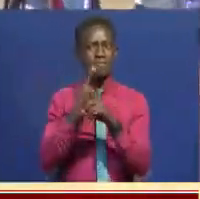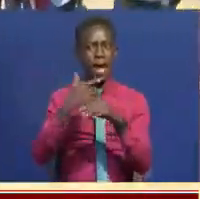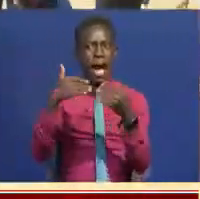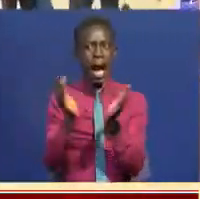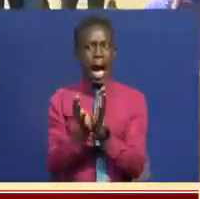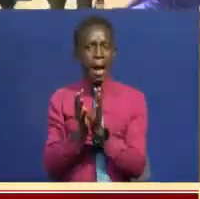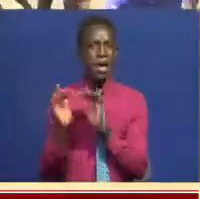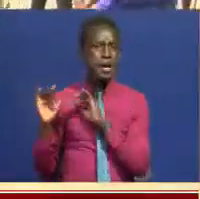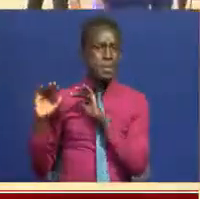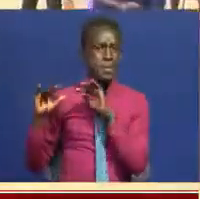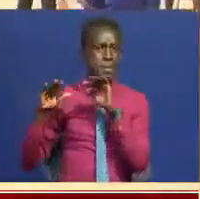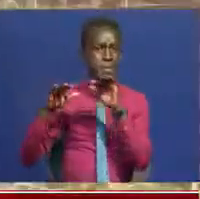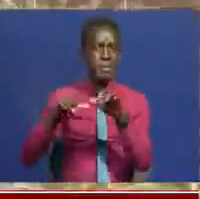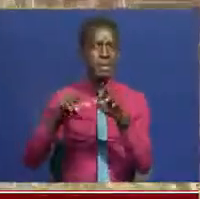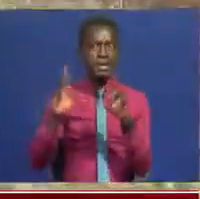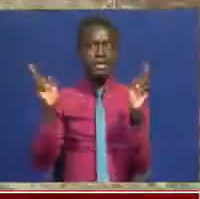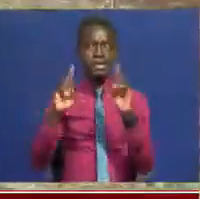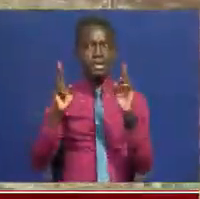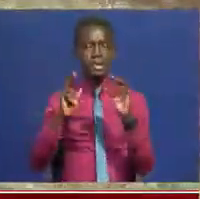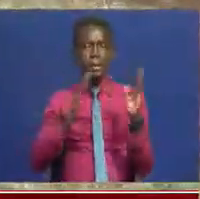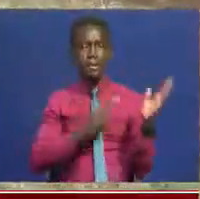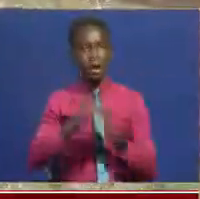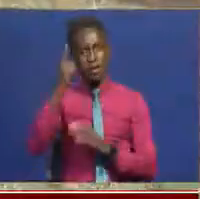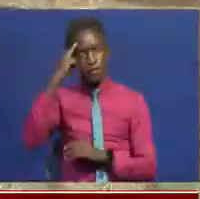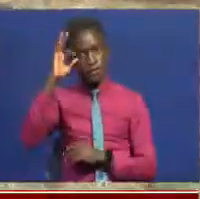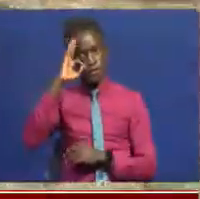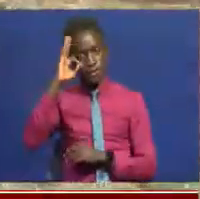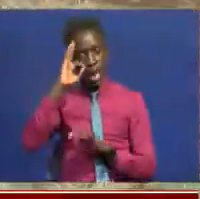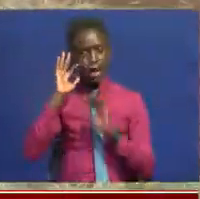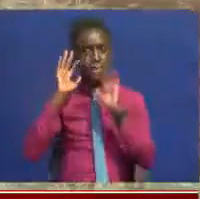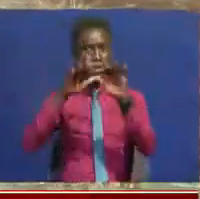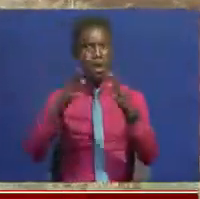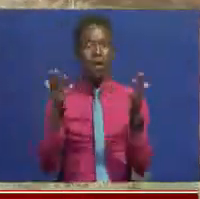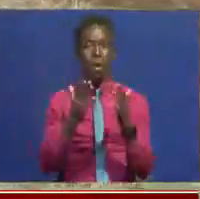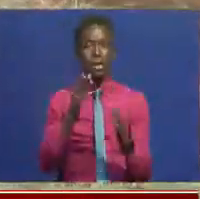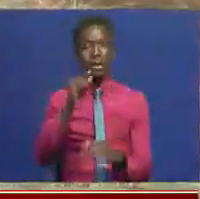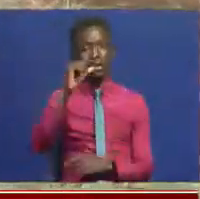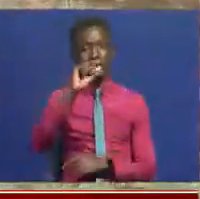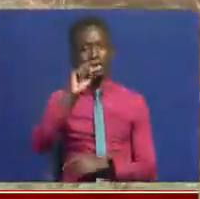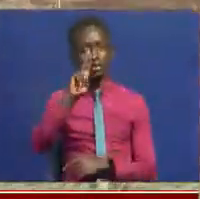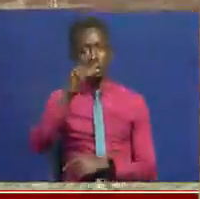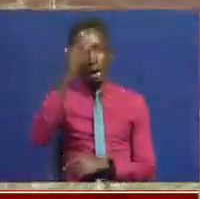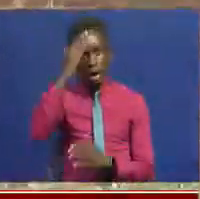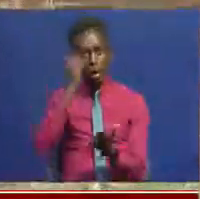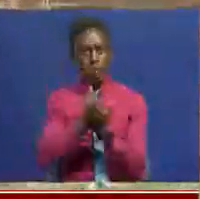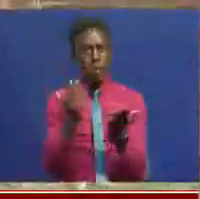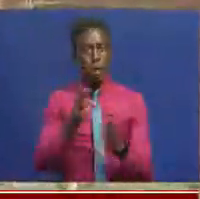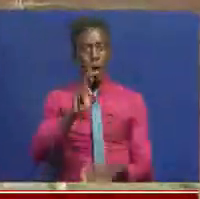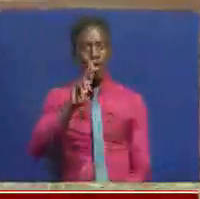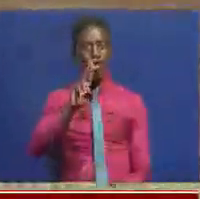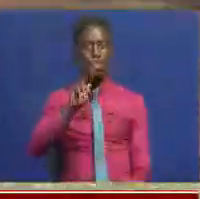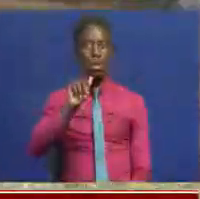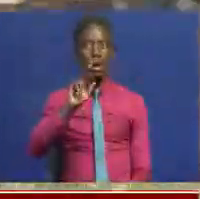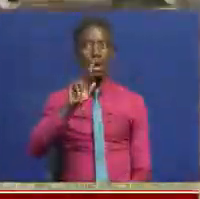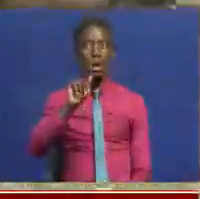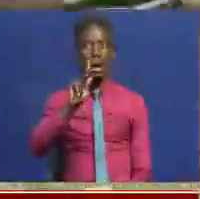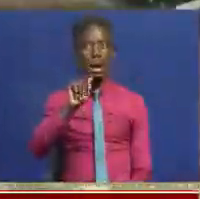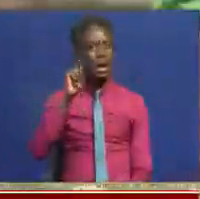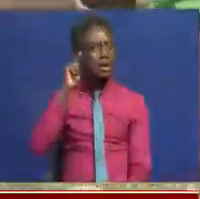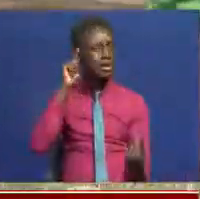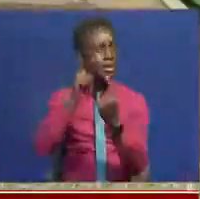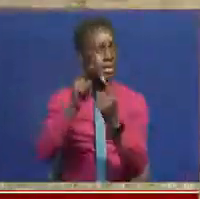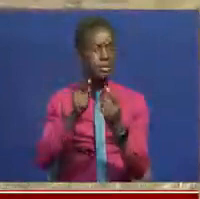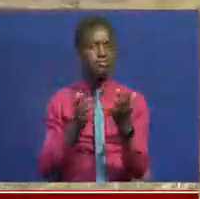of the country, with the final set for Friday at the GSU headquarters in Ruaraka. The main aim of the championship is to unite the servicemen and women